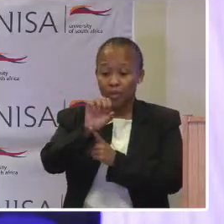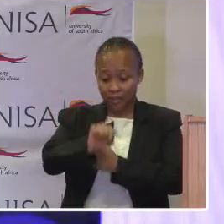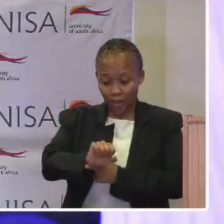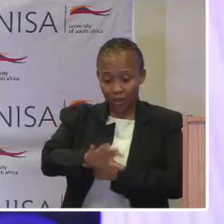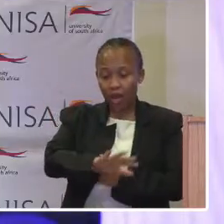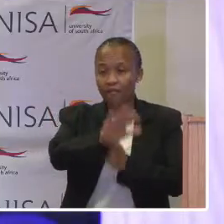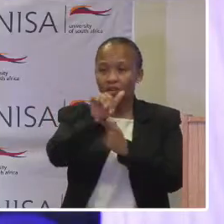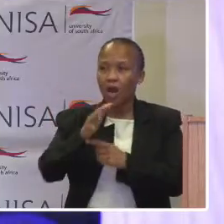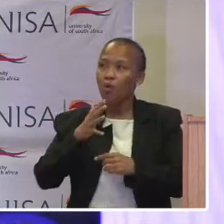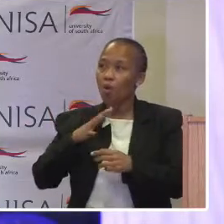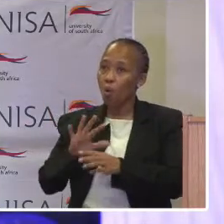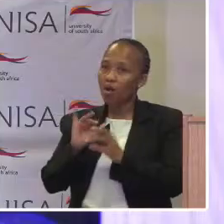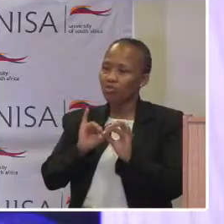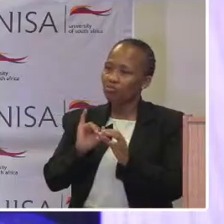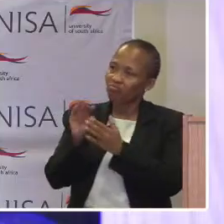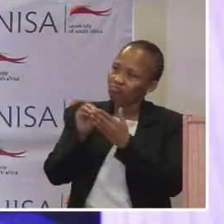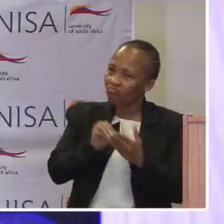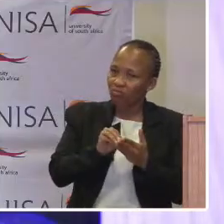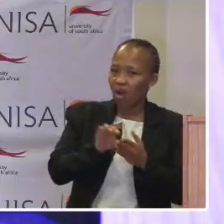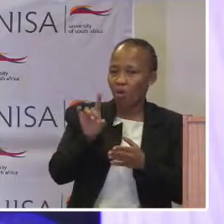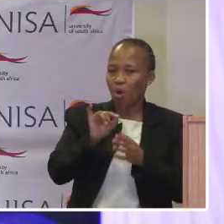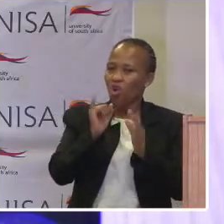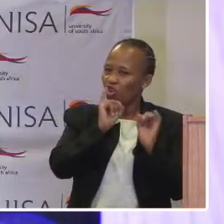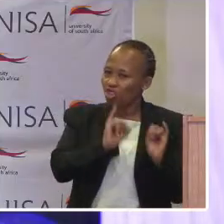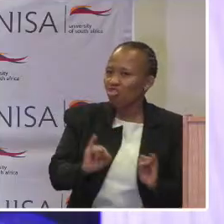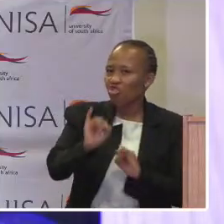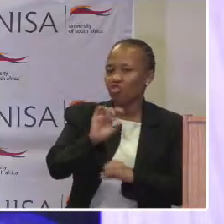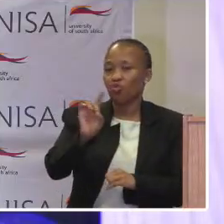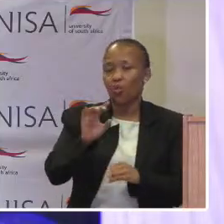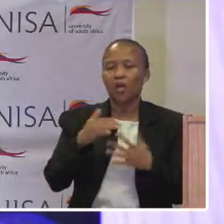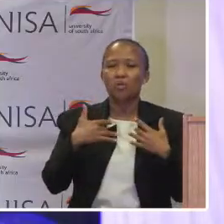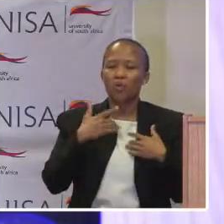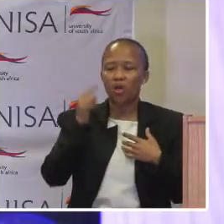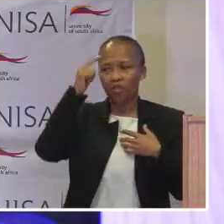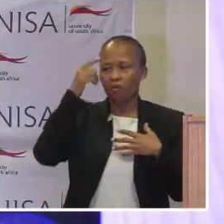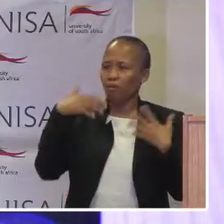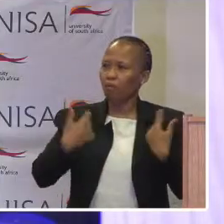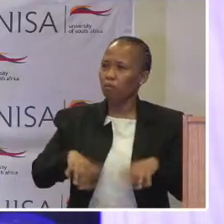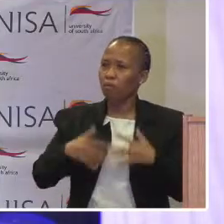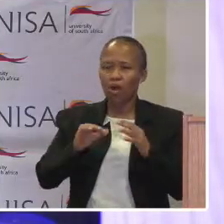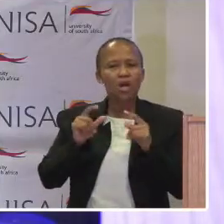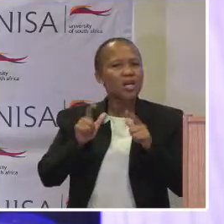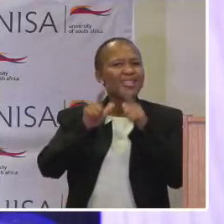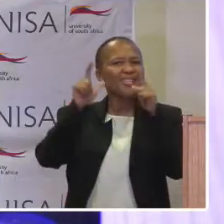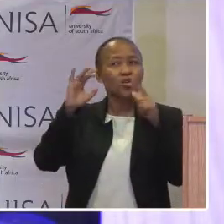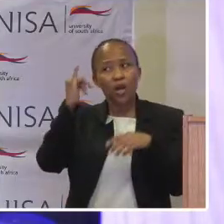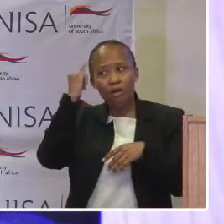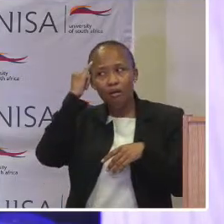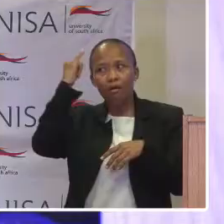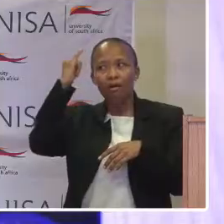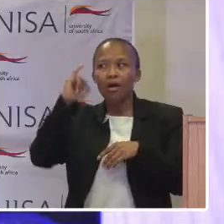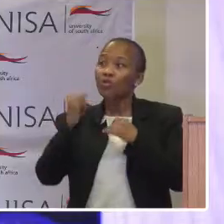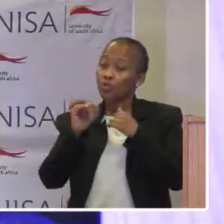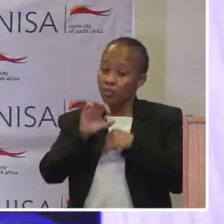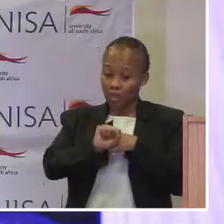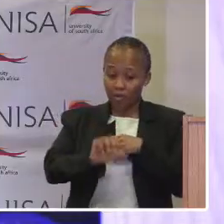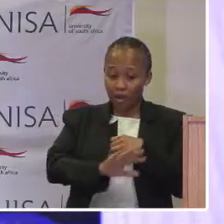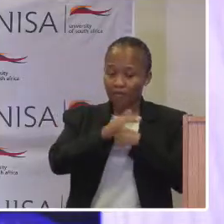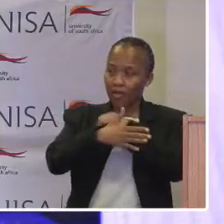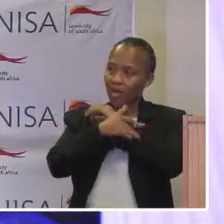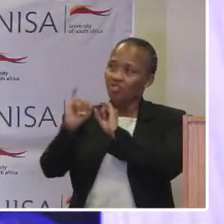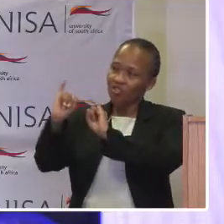Africa. We believe that this is a great innovation to introduce in the country. And